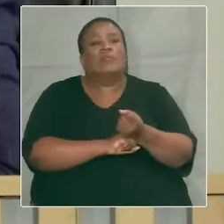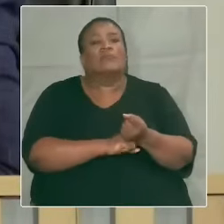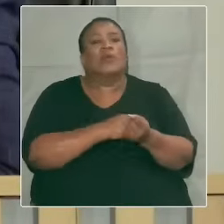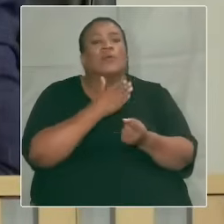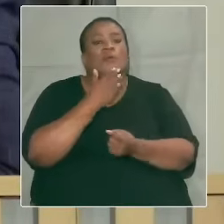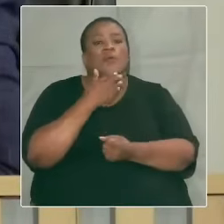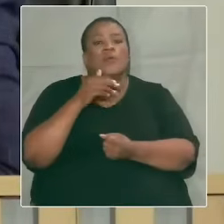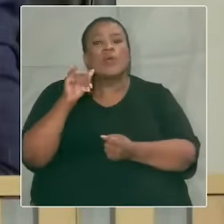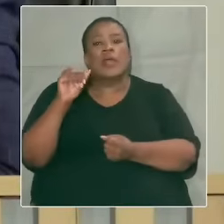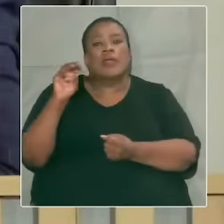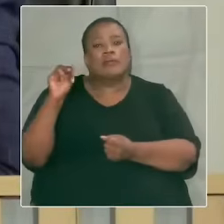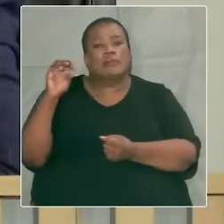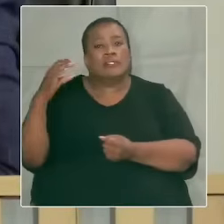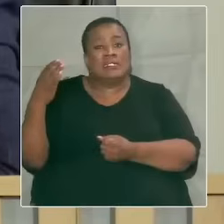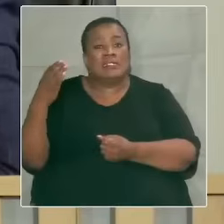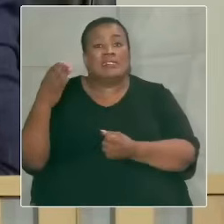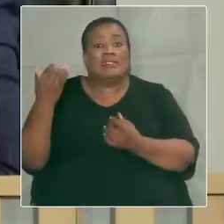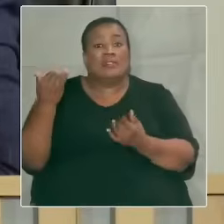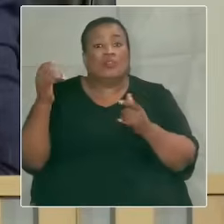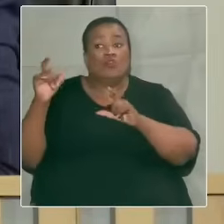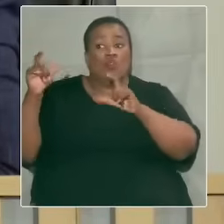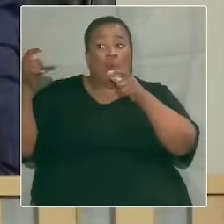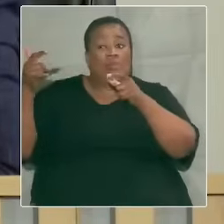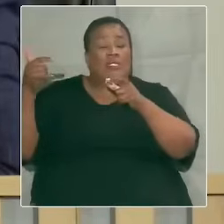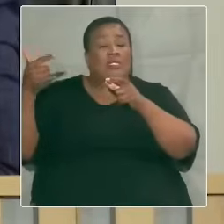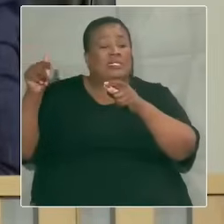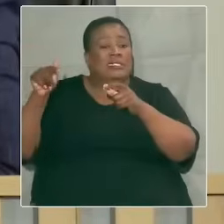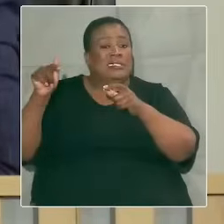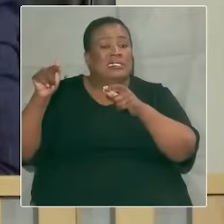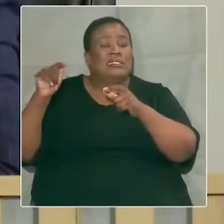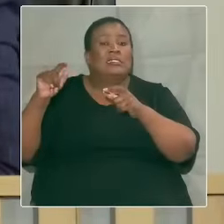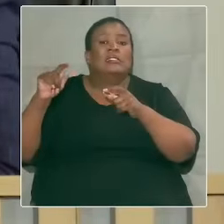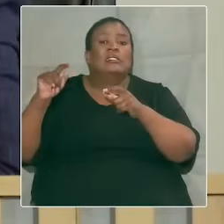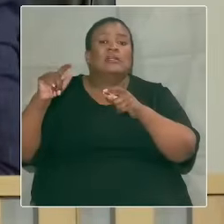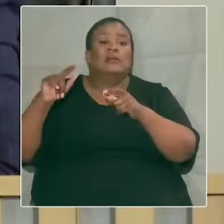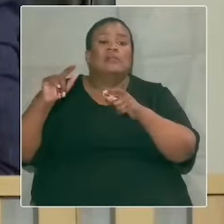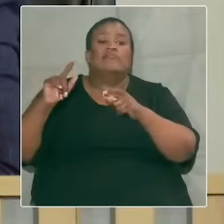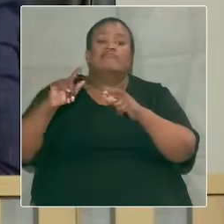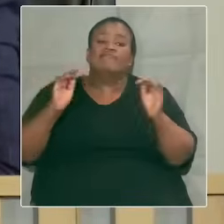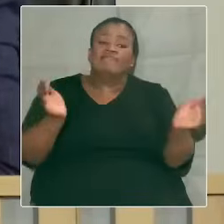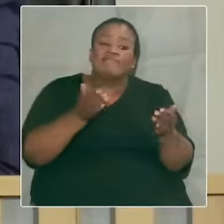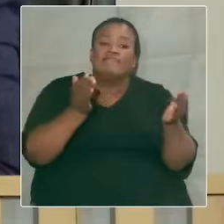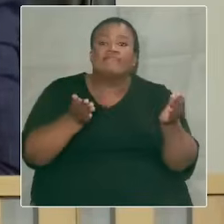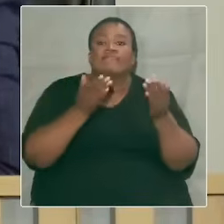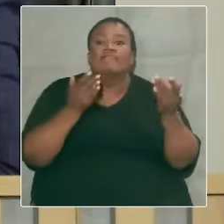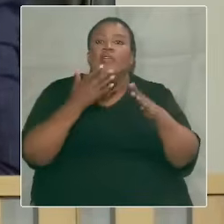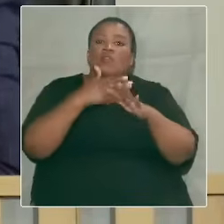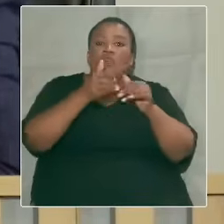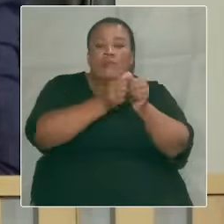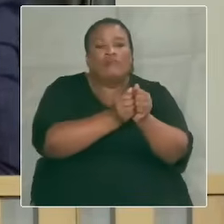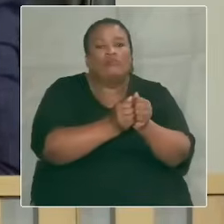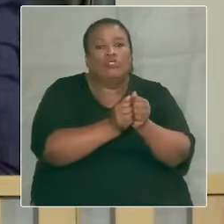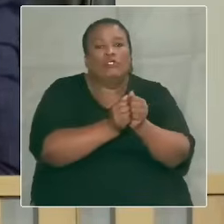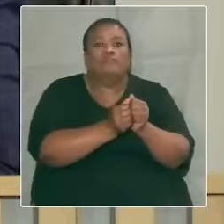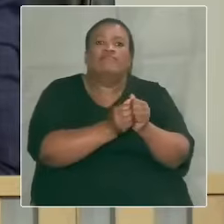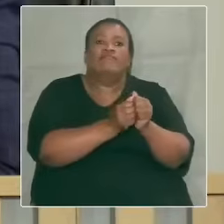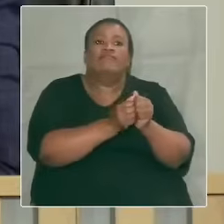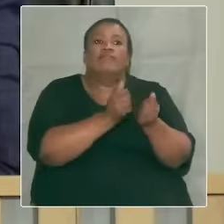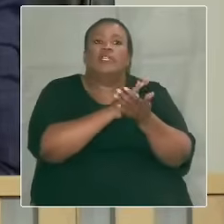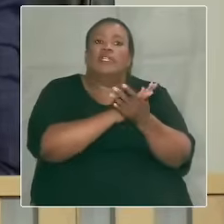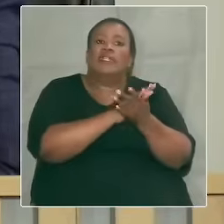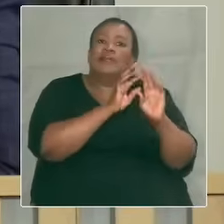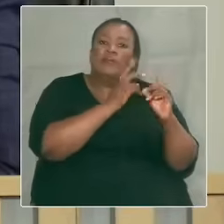the IMC. The committee encourages enhanced and maintained collaboration between departments